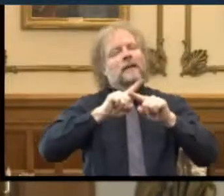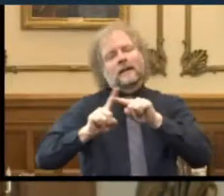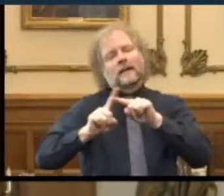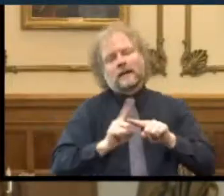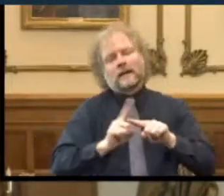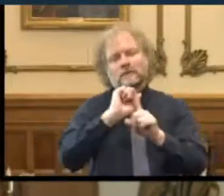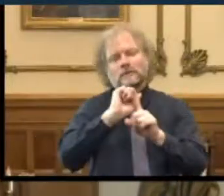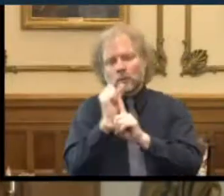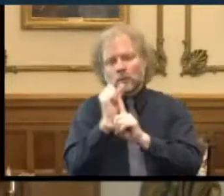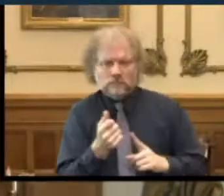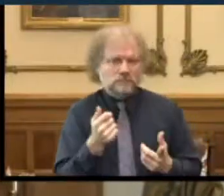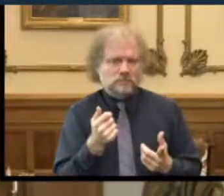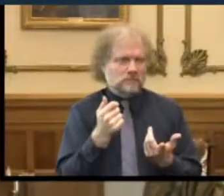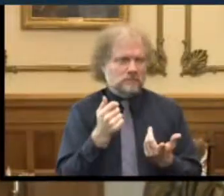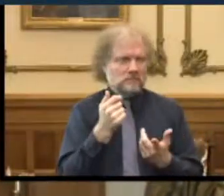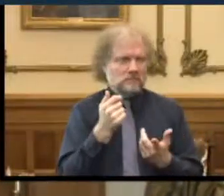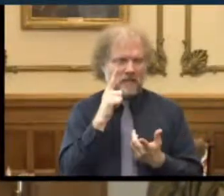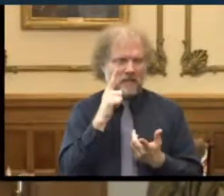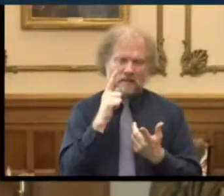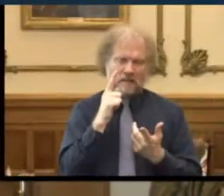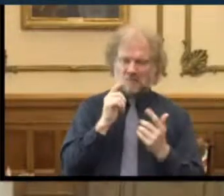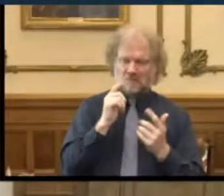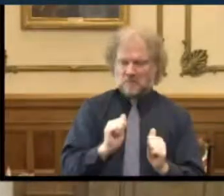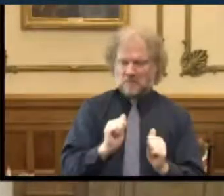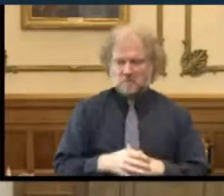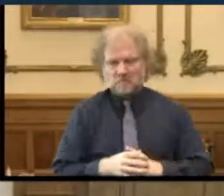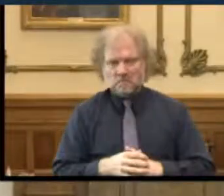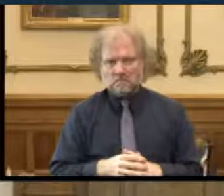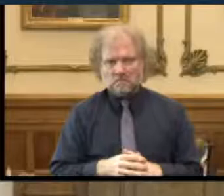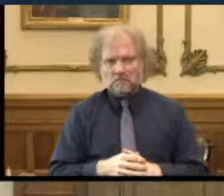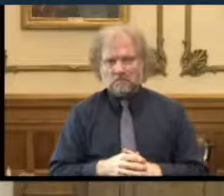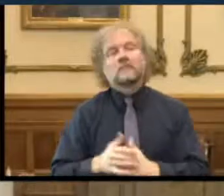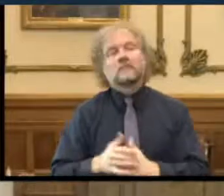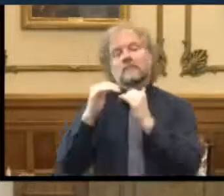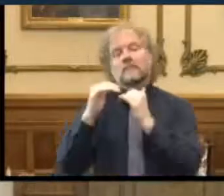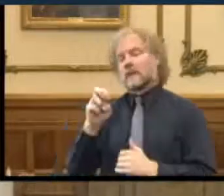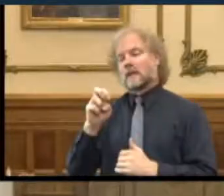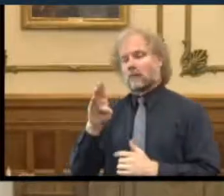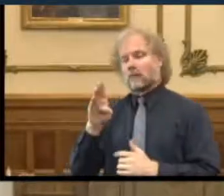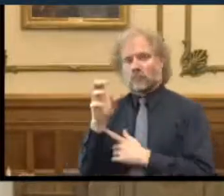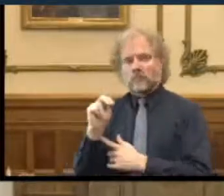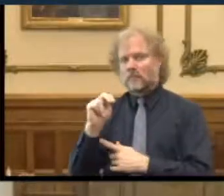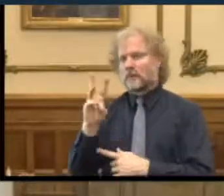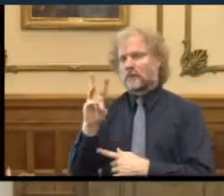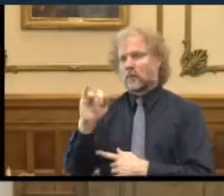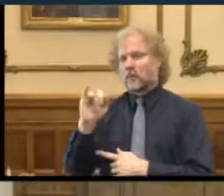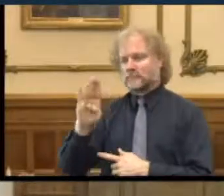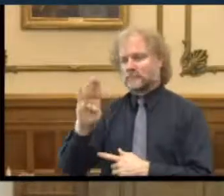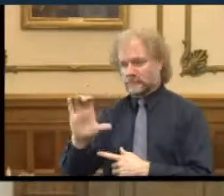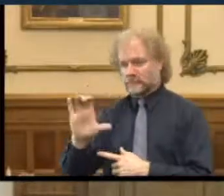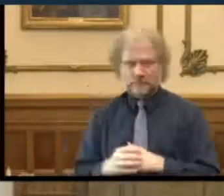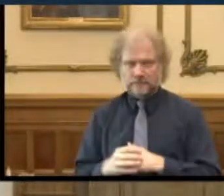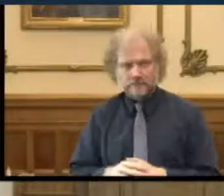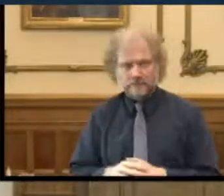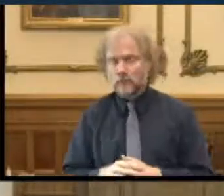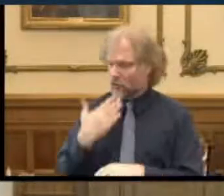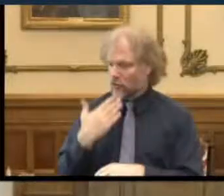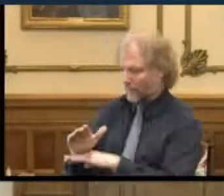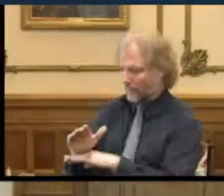how frequently that actually occurs. Eric Berman, WIBC. Afternoon,